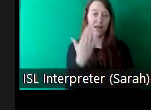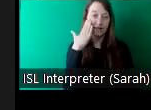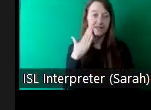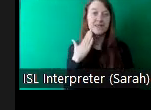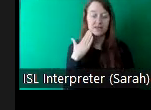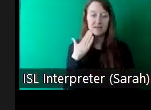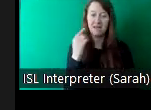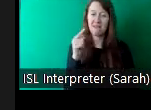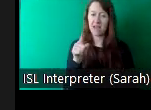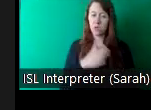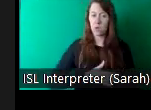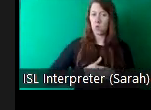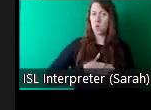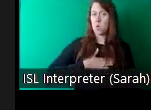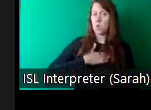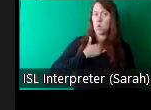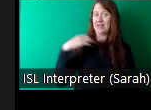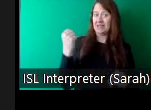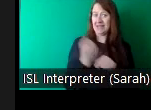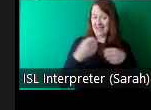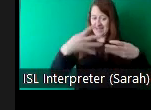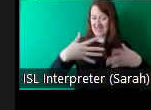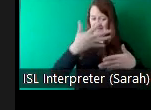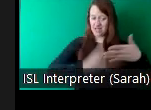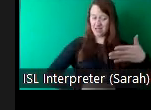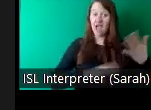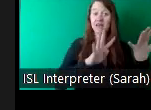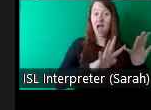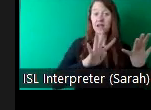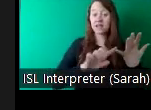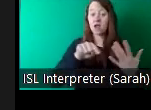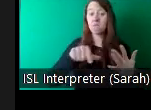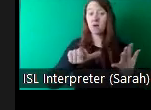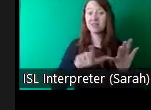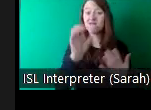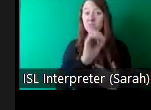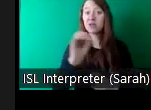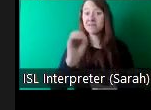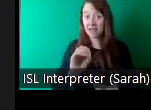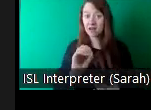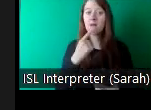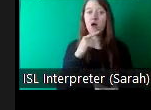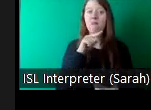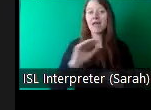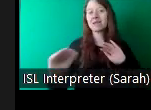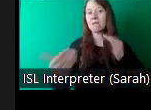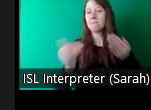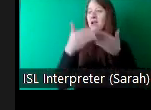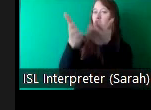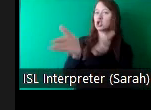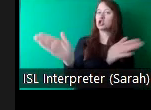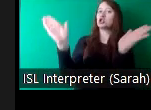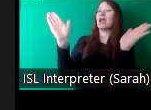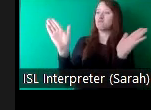for, a lot of people to hear. And that would be 99.7% in comparison to about 85% of the general population